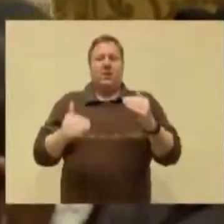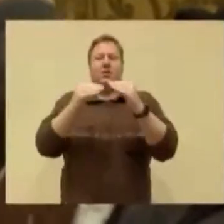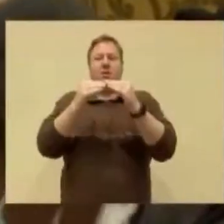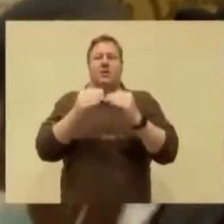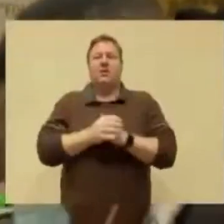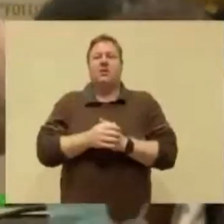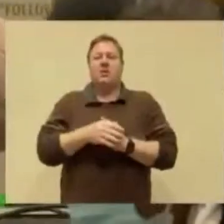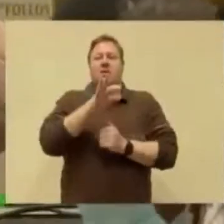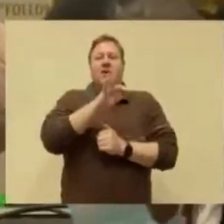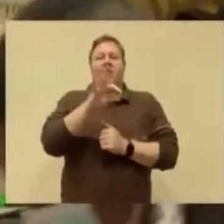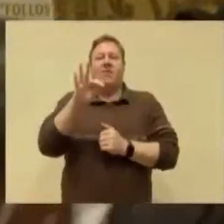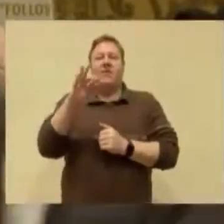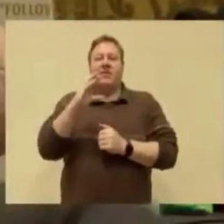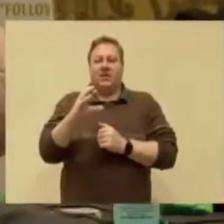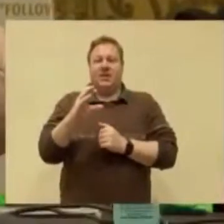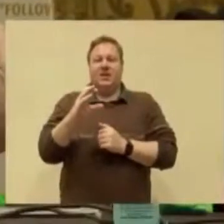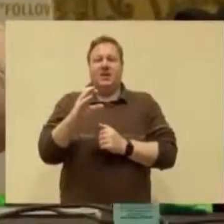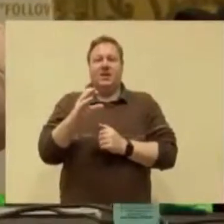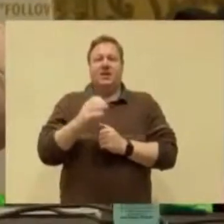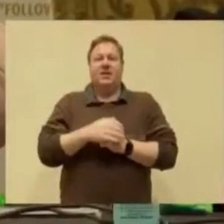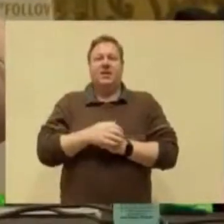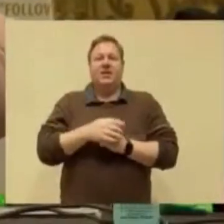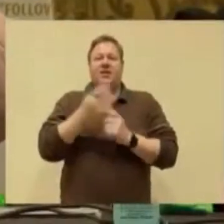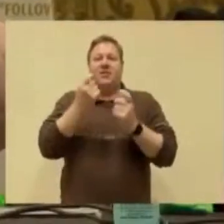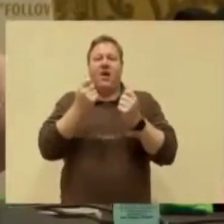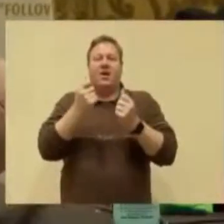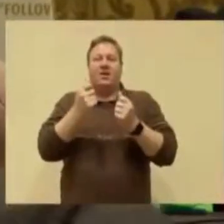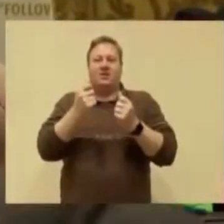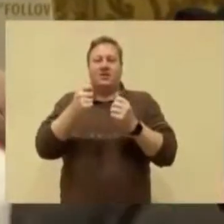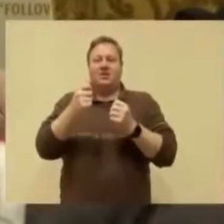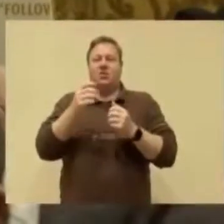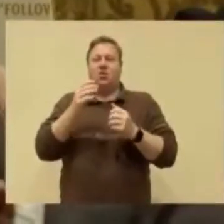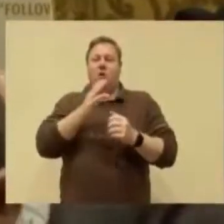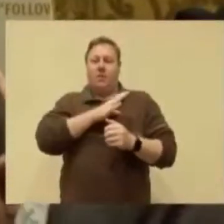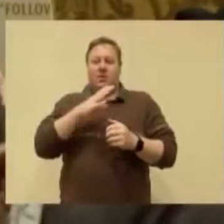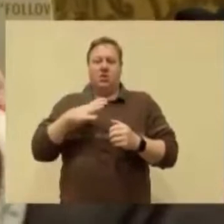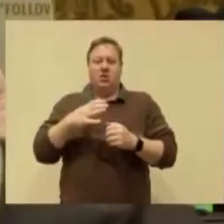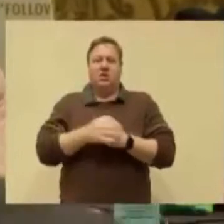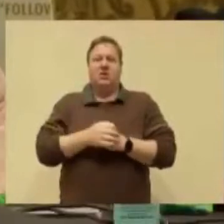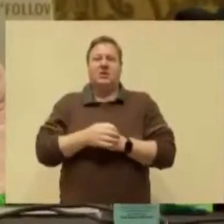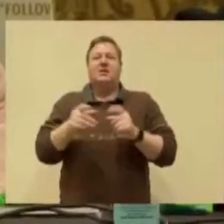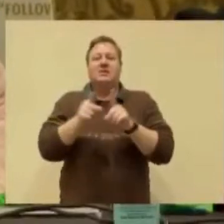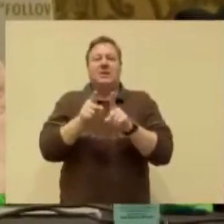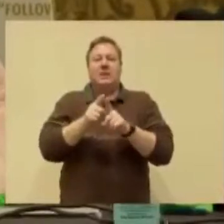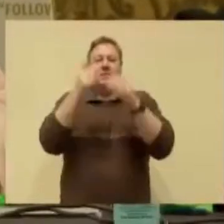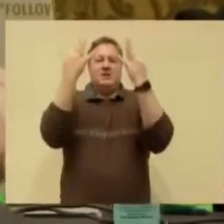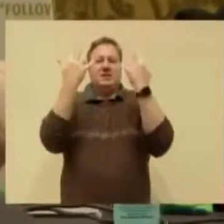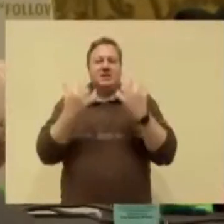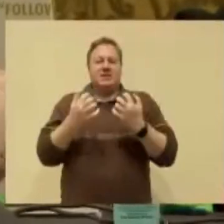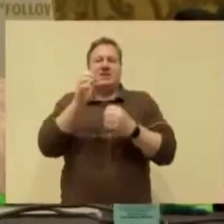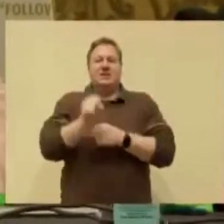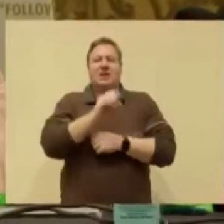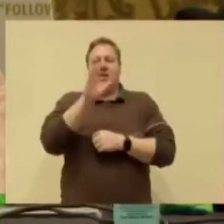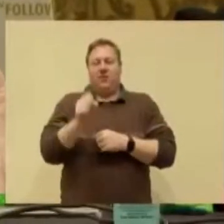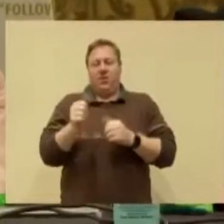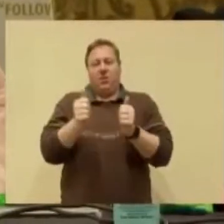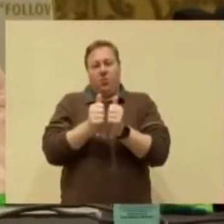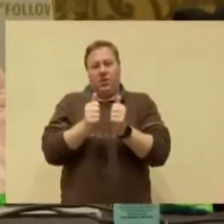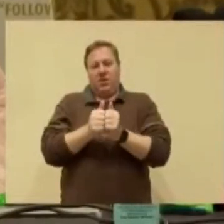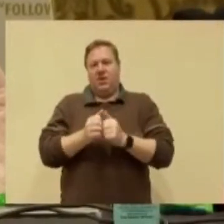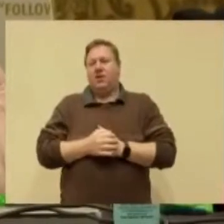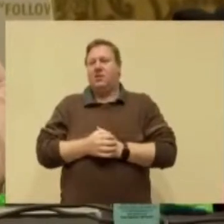ffc finance and fiscal commission and we also work together with stats sa now states